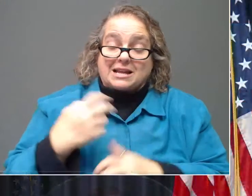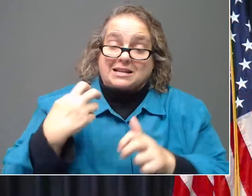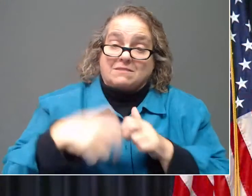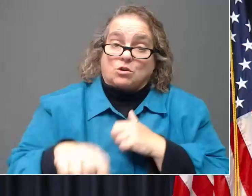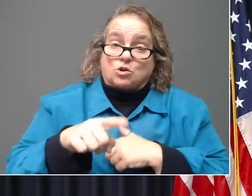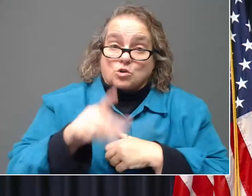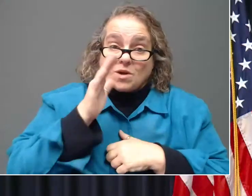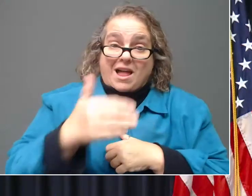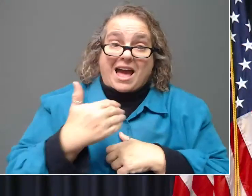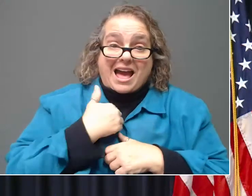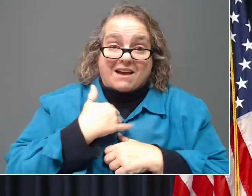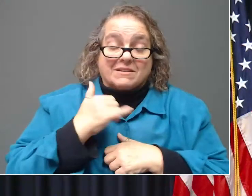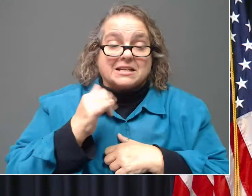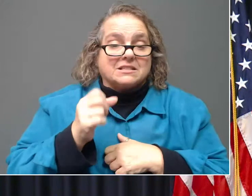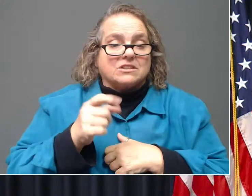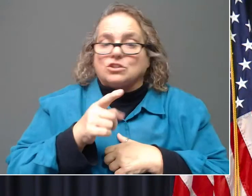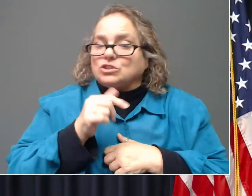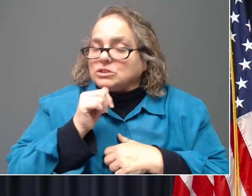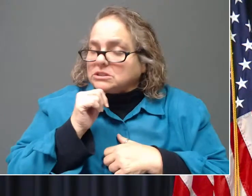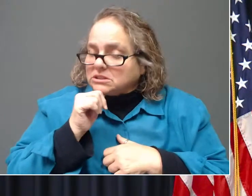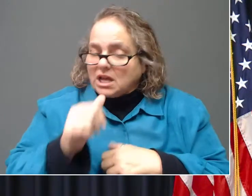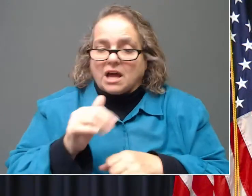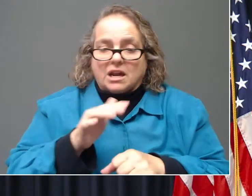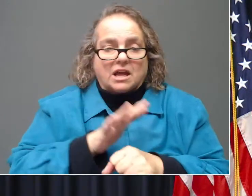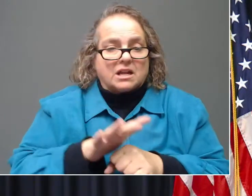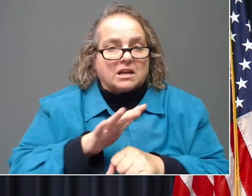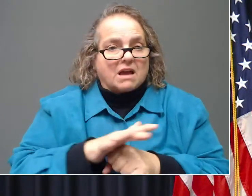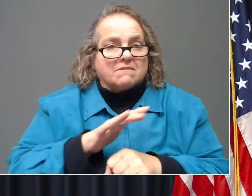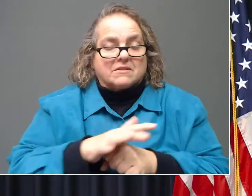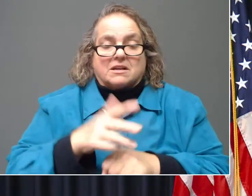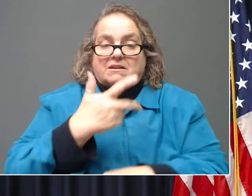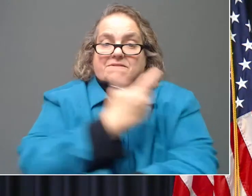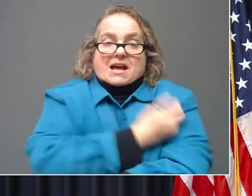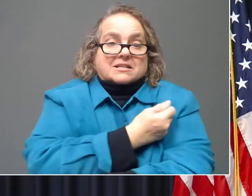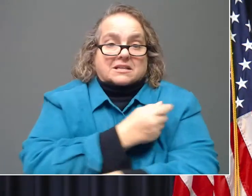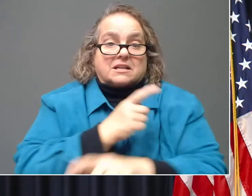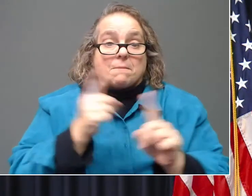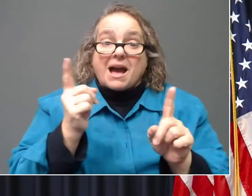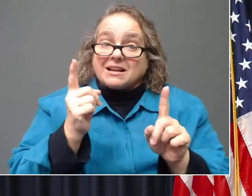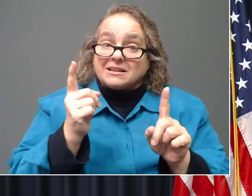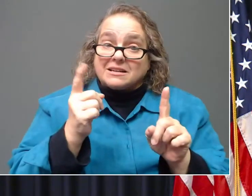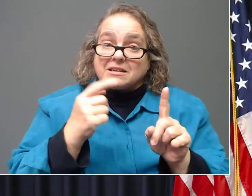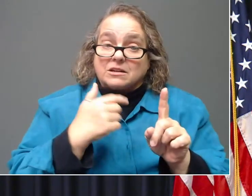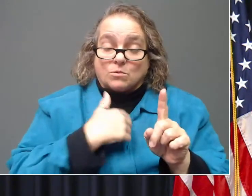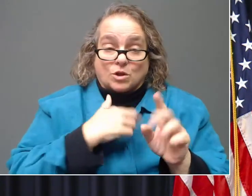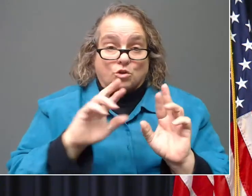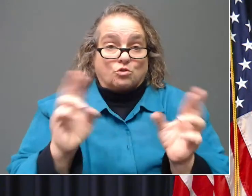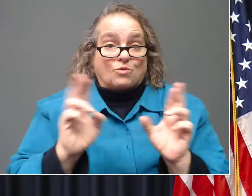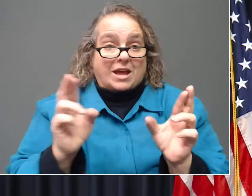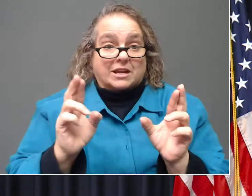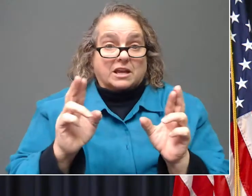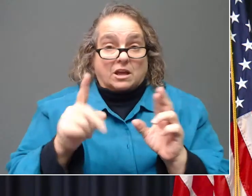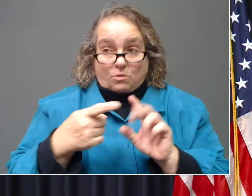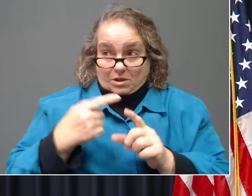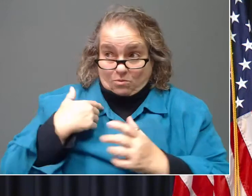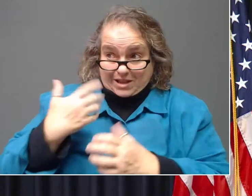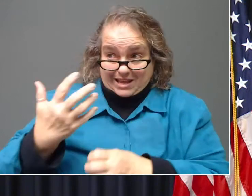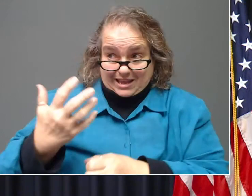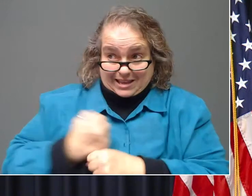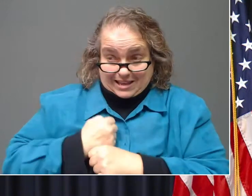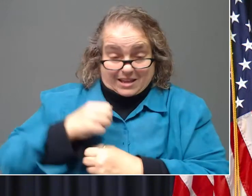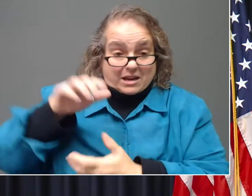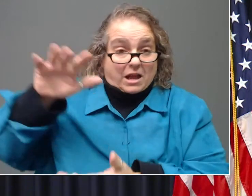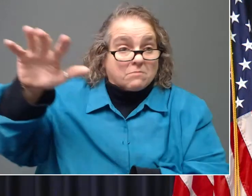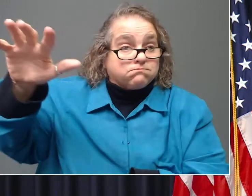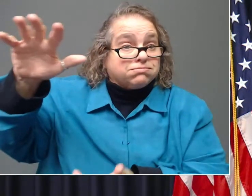there is just not enough vaccine. But we're building the infrastructure to where when we get that big push, we're going to be able to get it